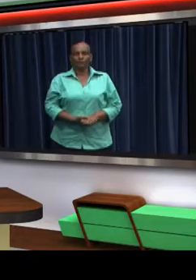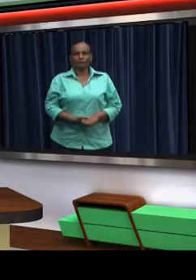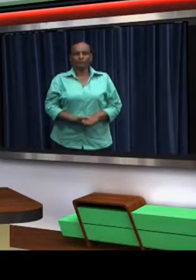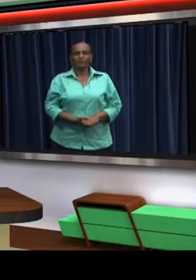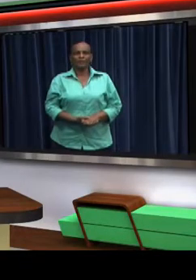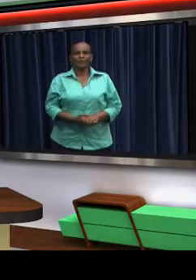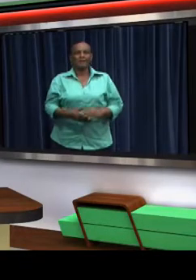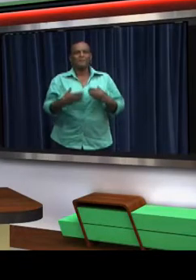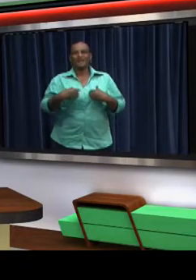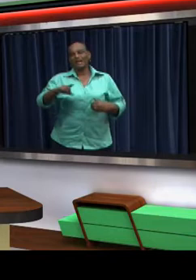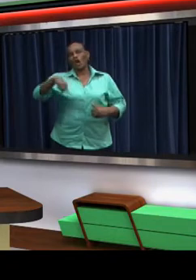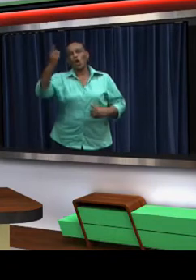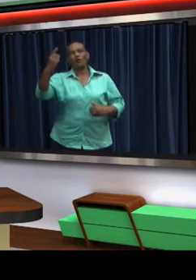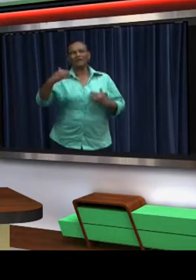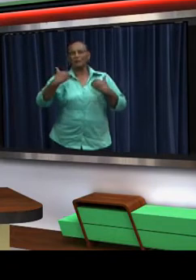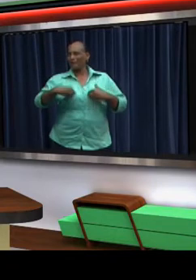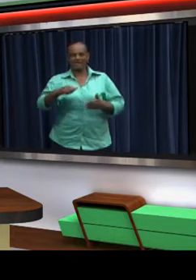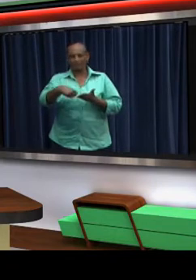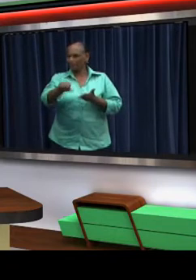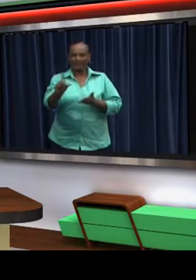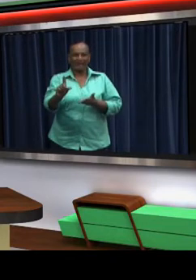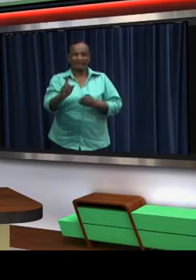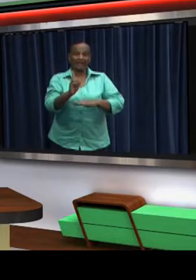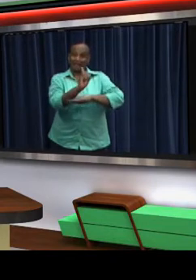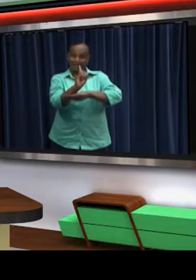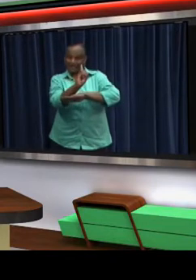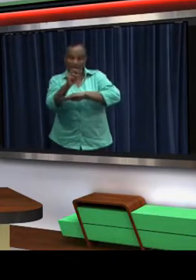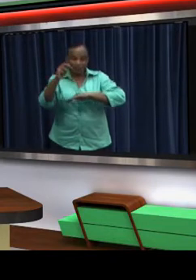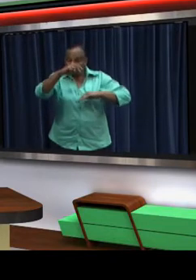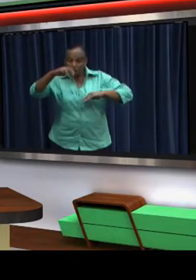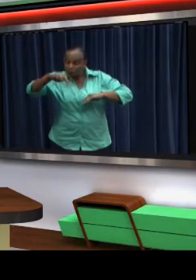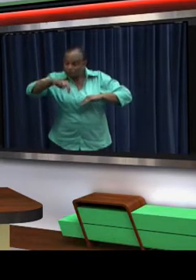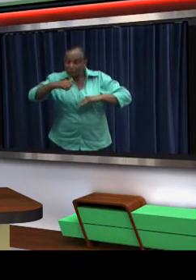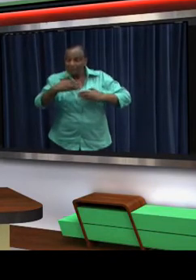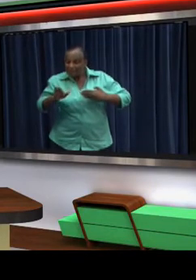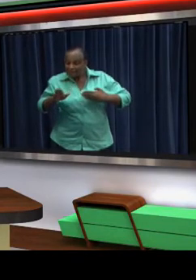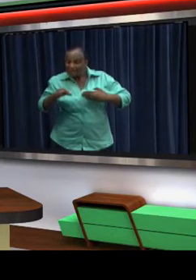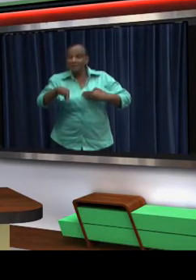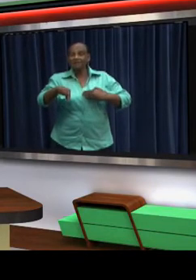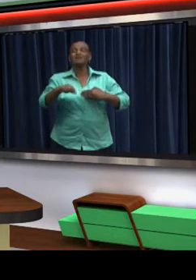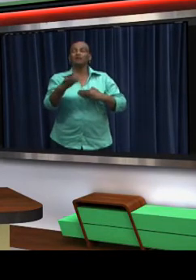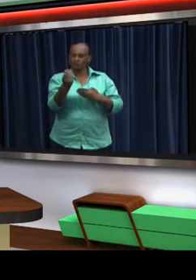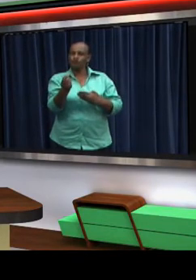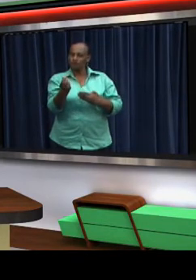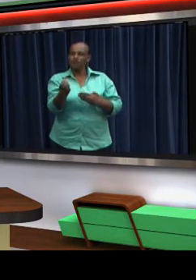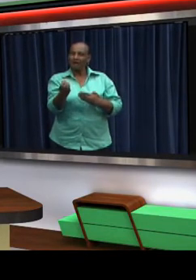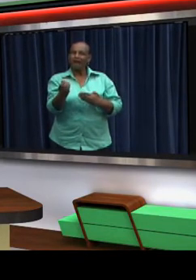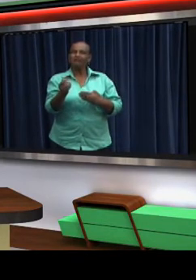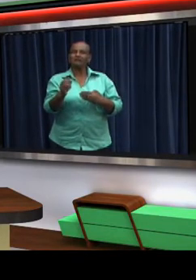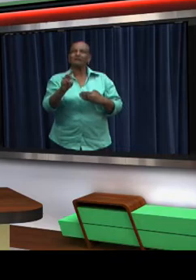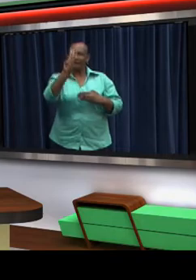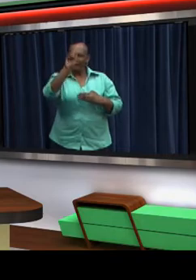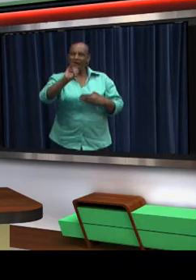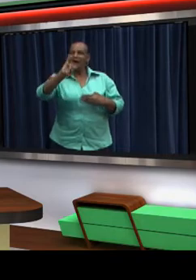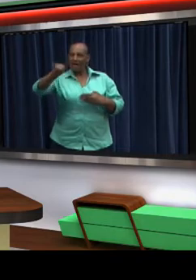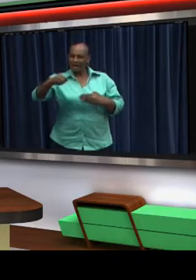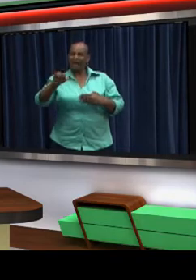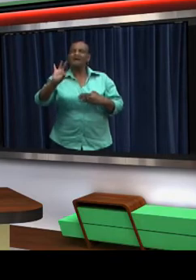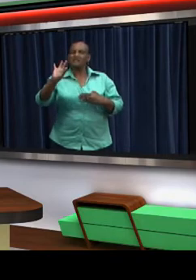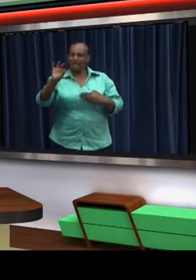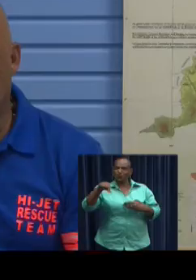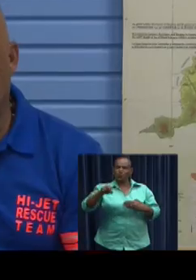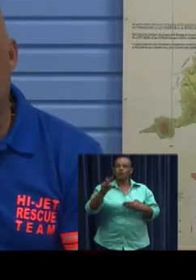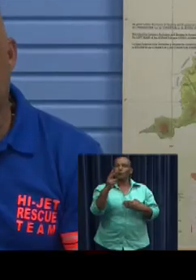More than 100 defaulters in the search for the missing helicopter have made that hijacked is currently in financial